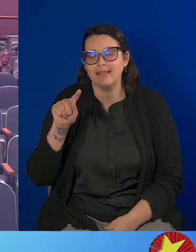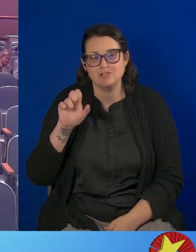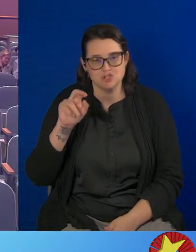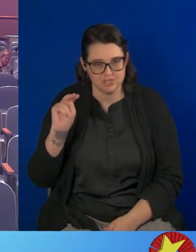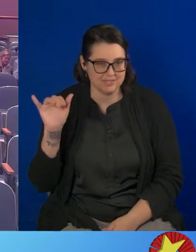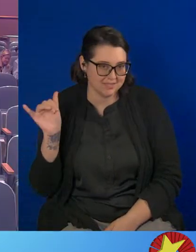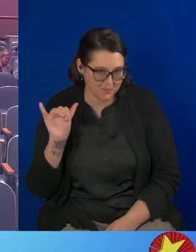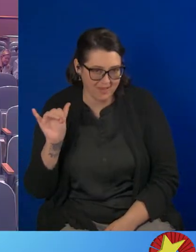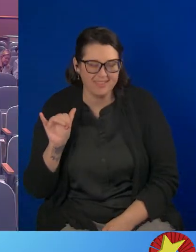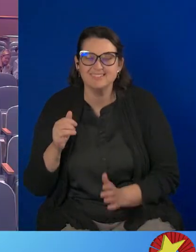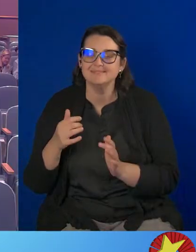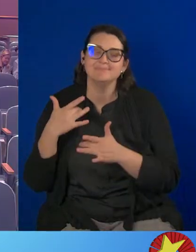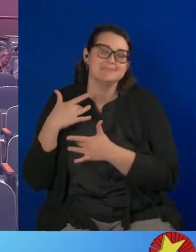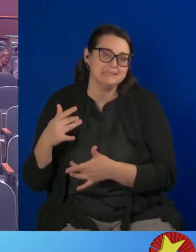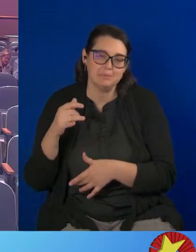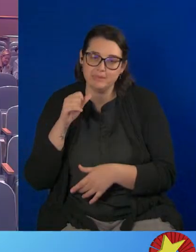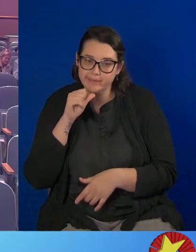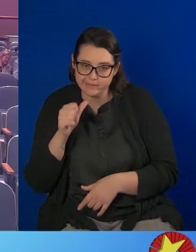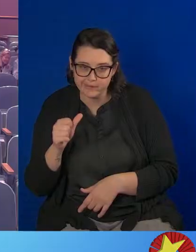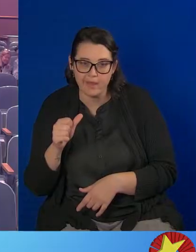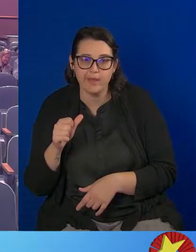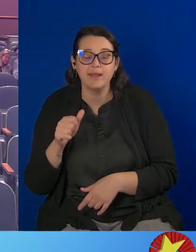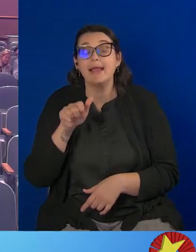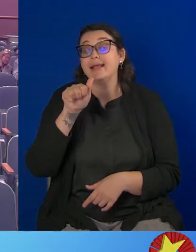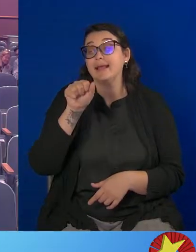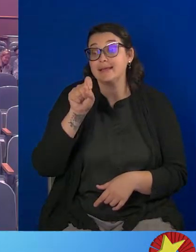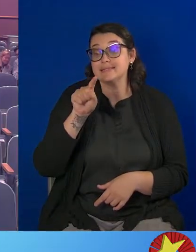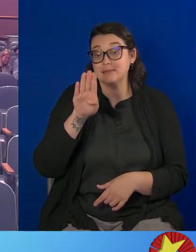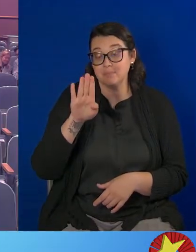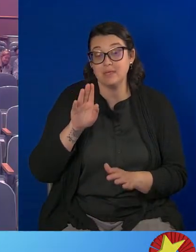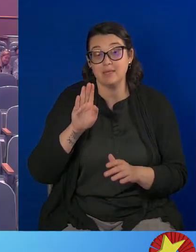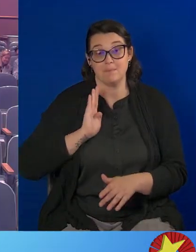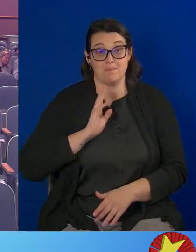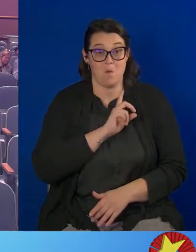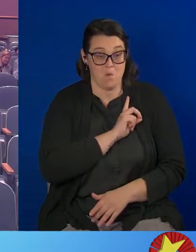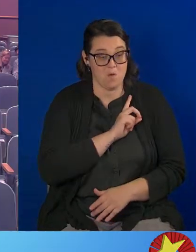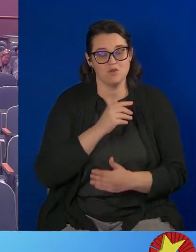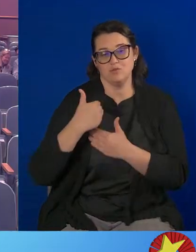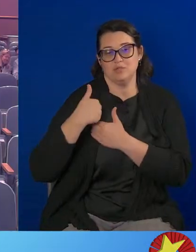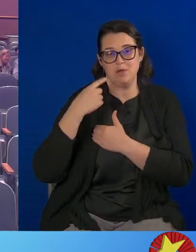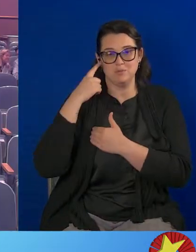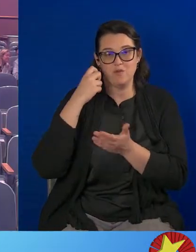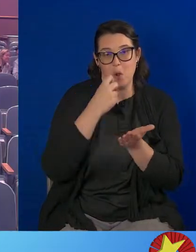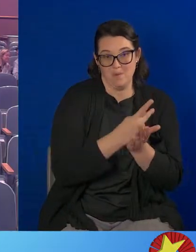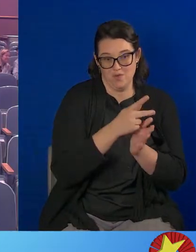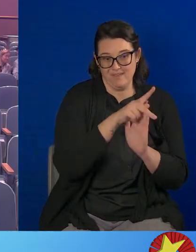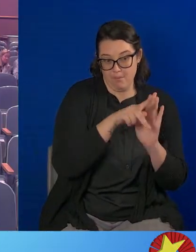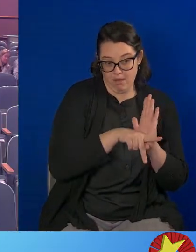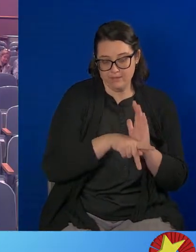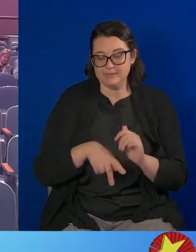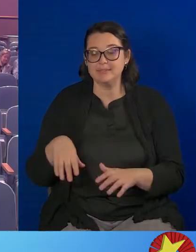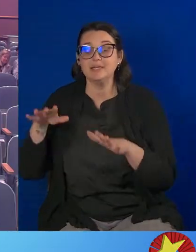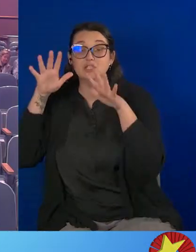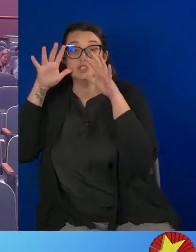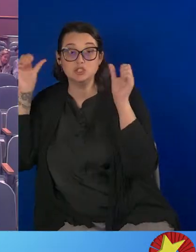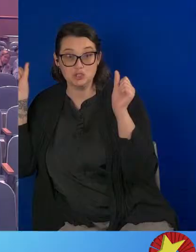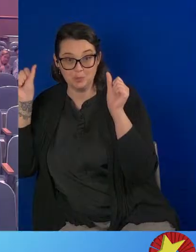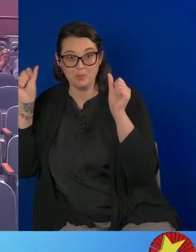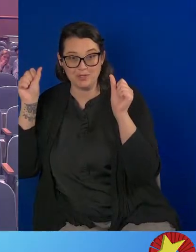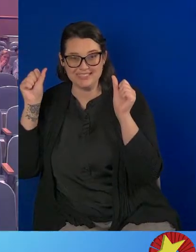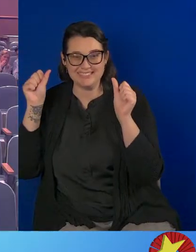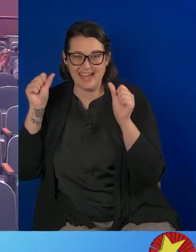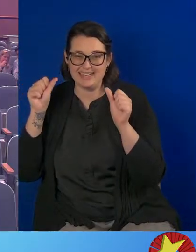board is responsible for approving the policies, and the superintendent is responsible for executing the